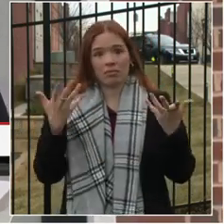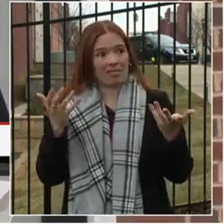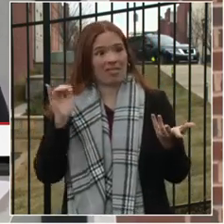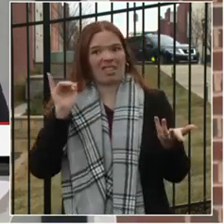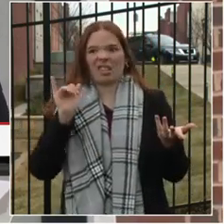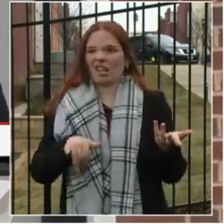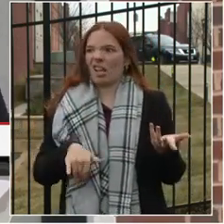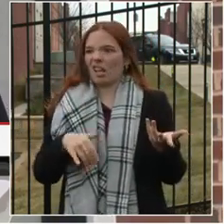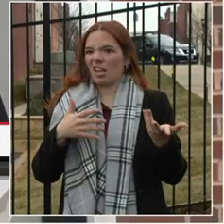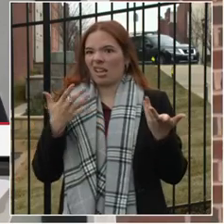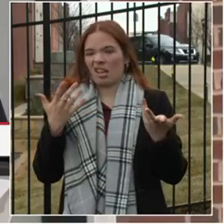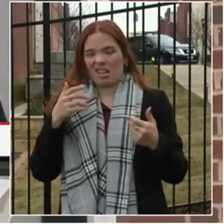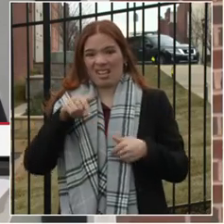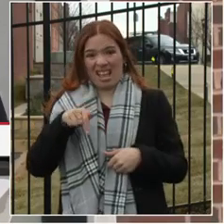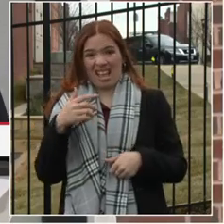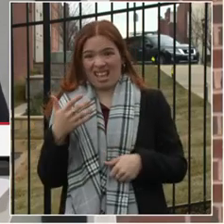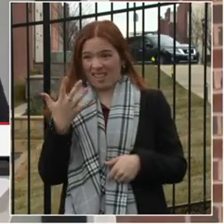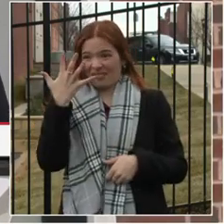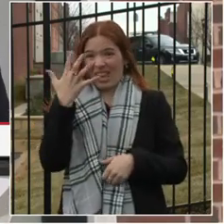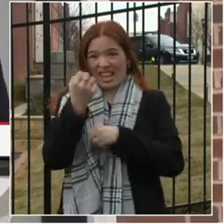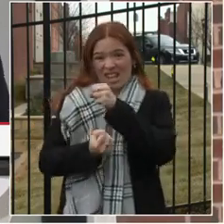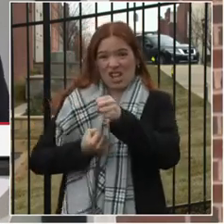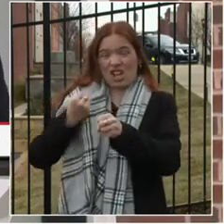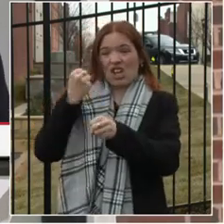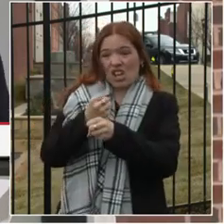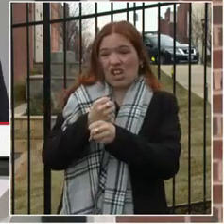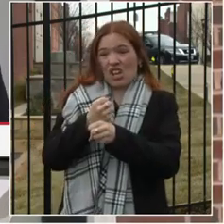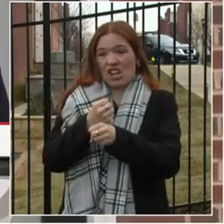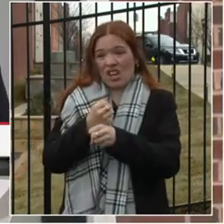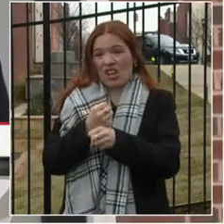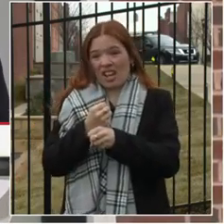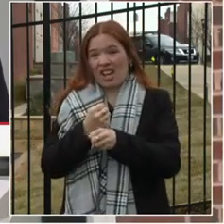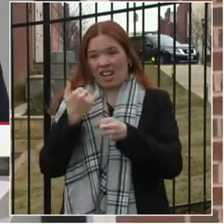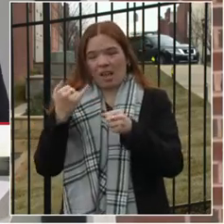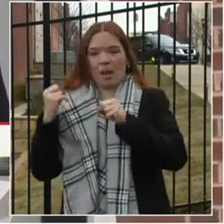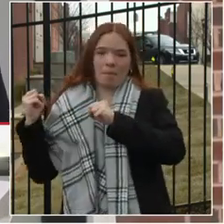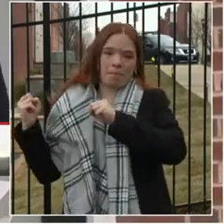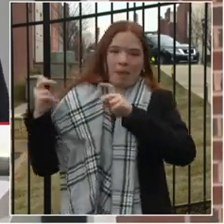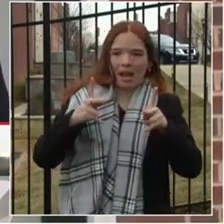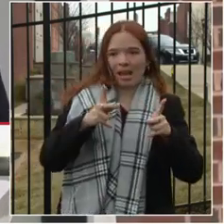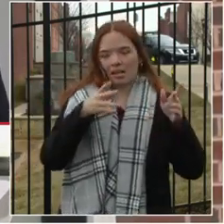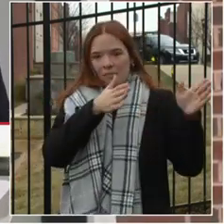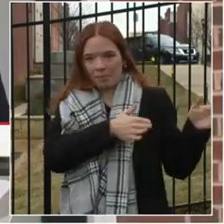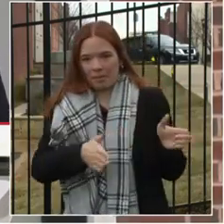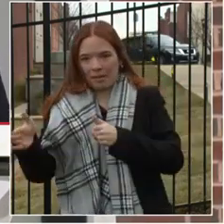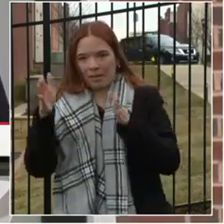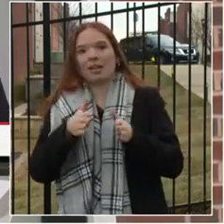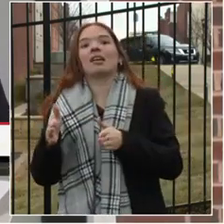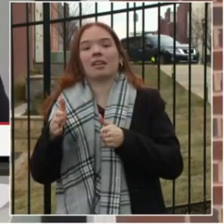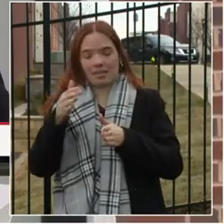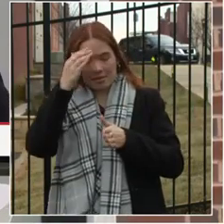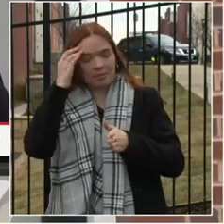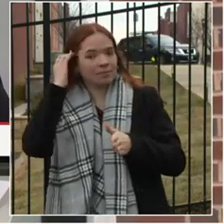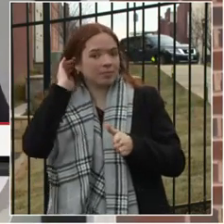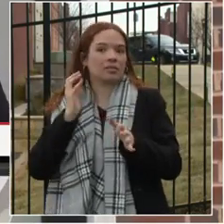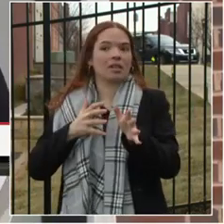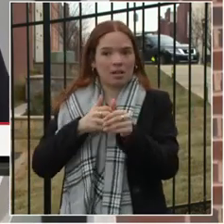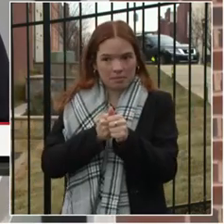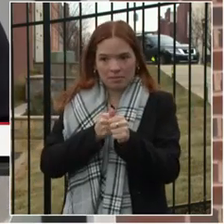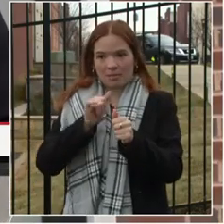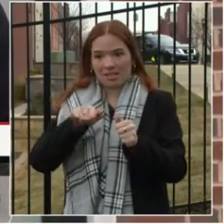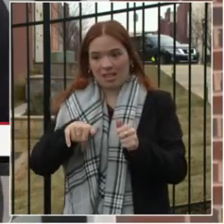economic strategy, or the comeback plan, is to attract more DC residents in more places by making